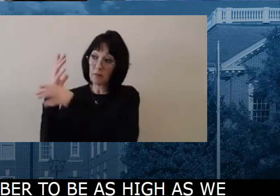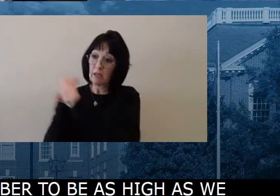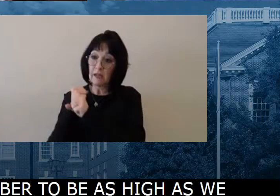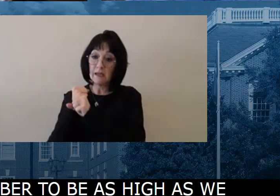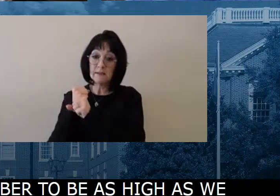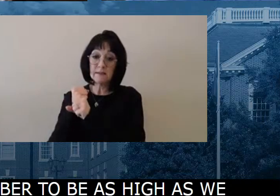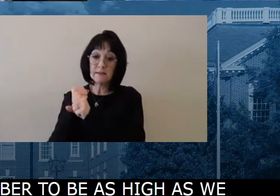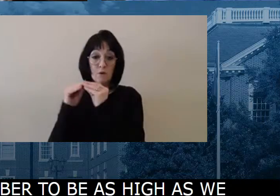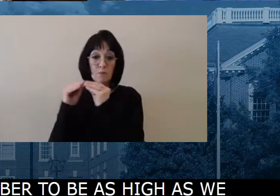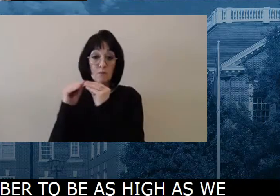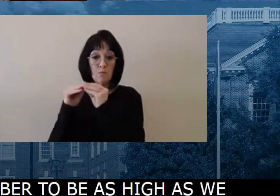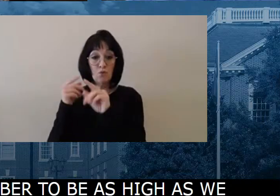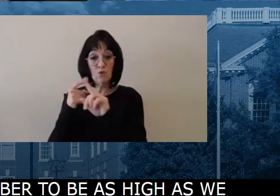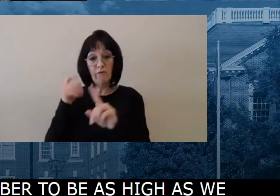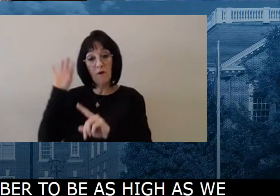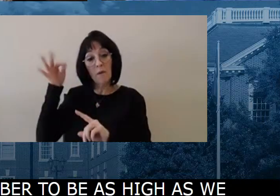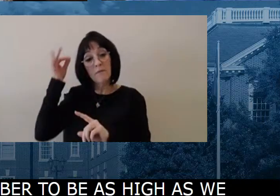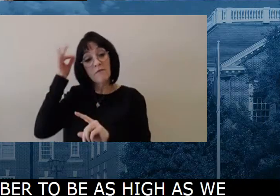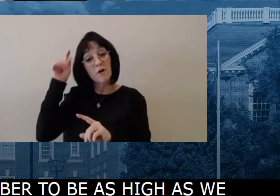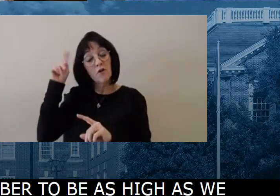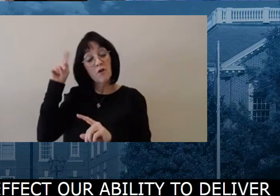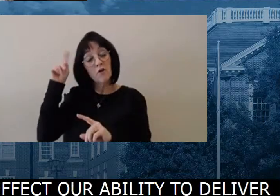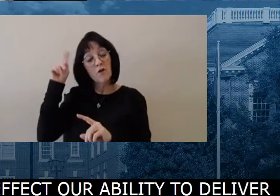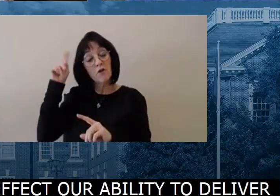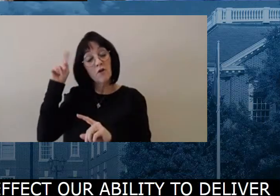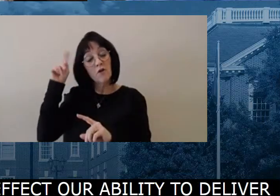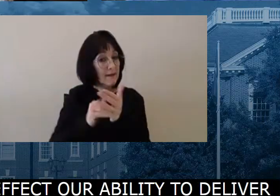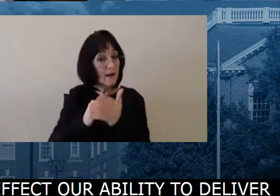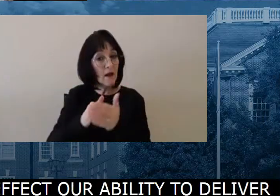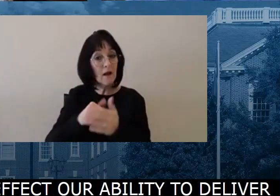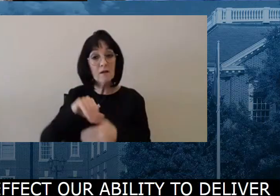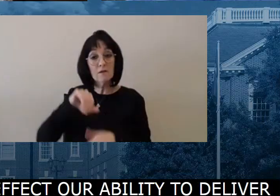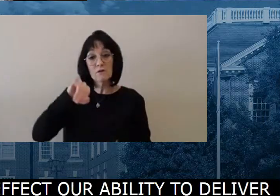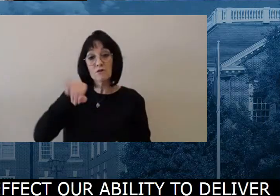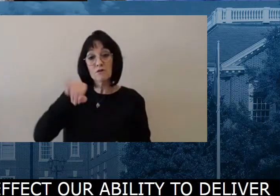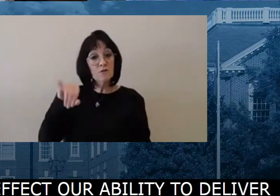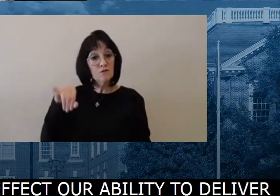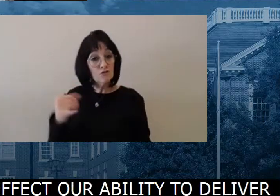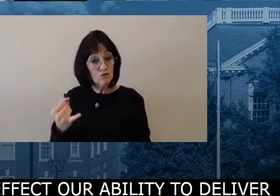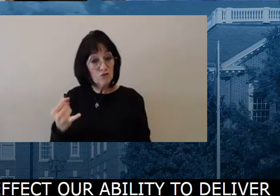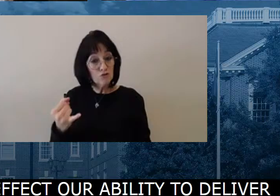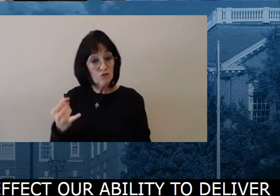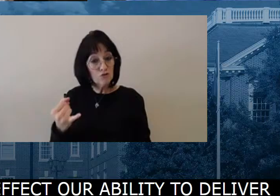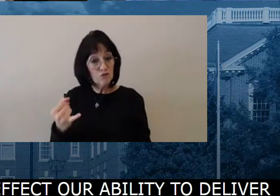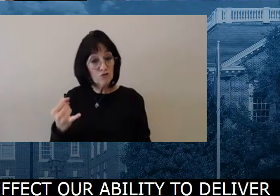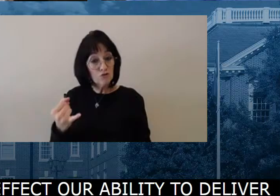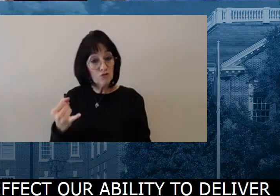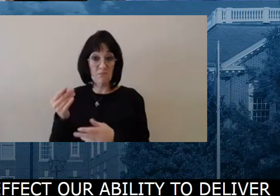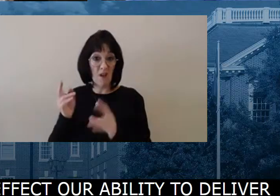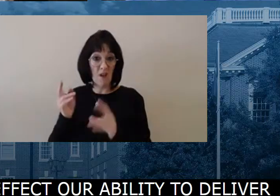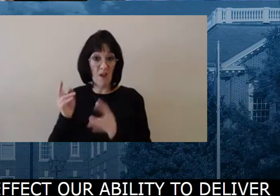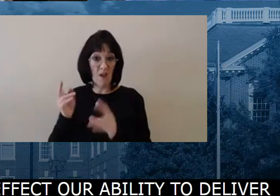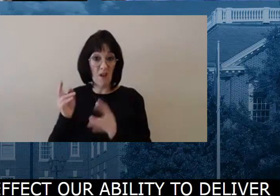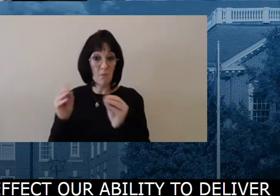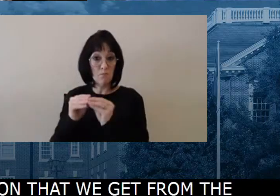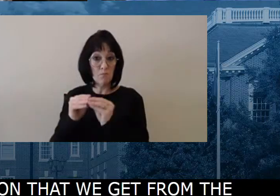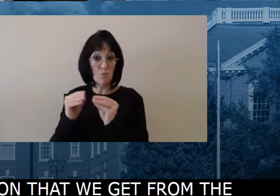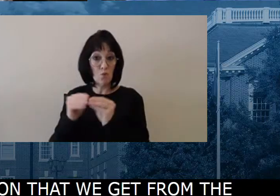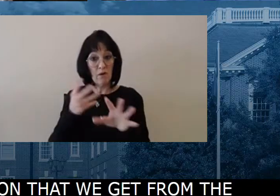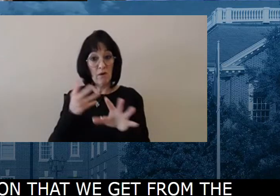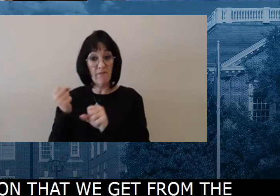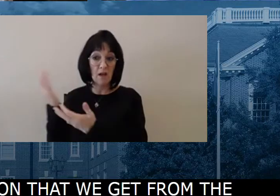Johnson & Johnson vaccine, if we can get more of that faster, we can hit those numbers